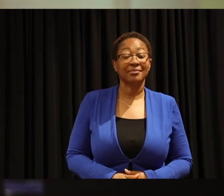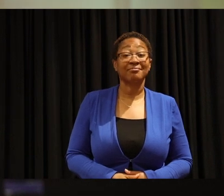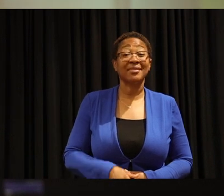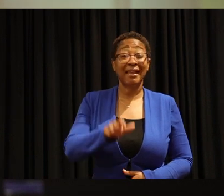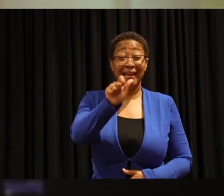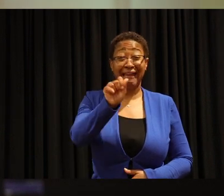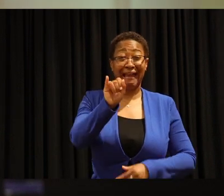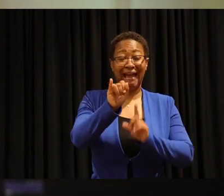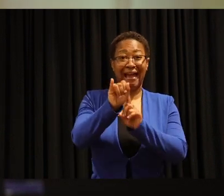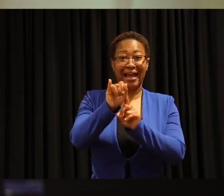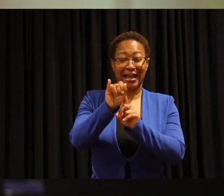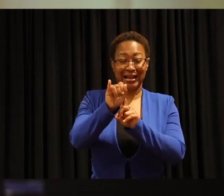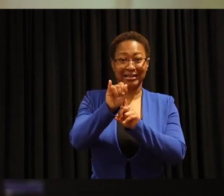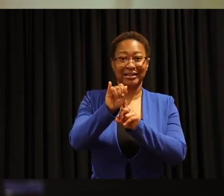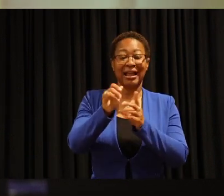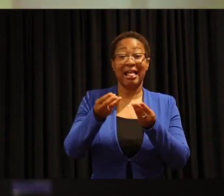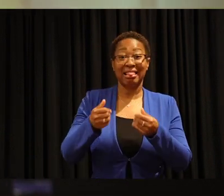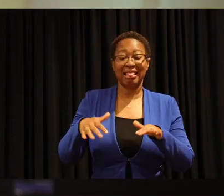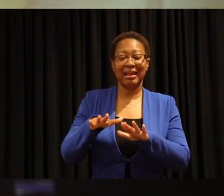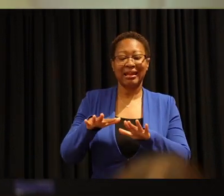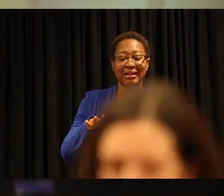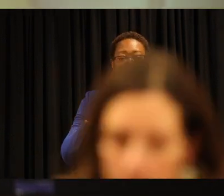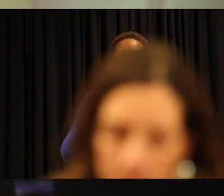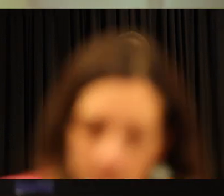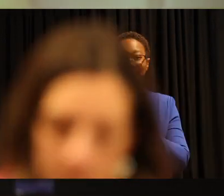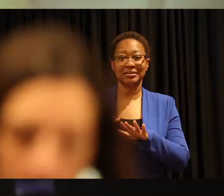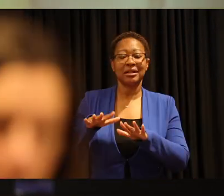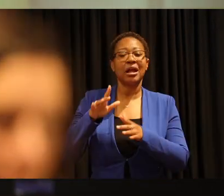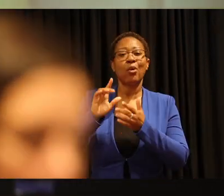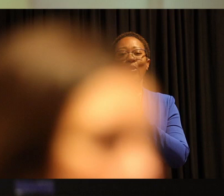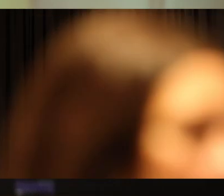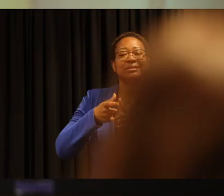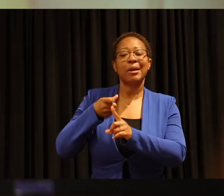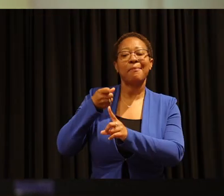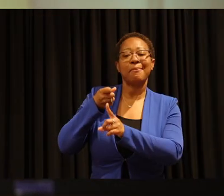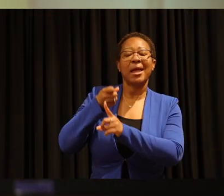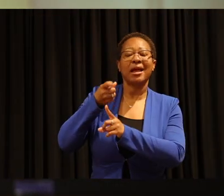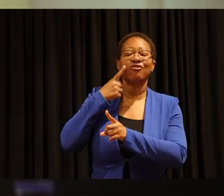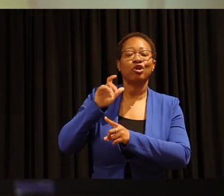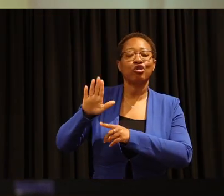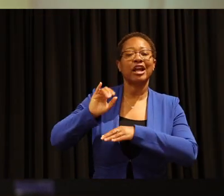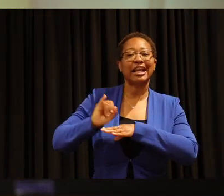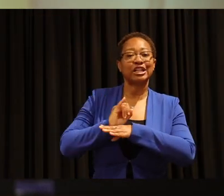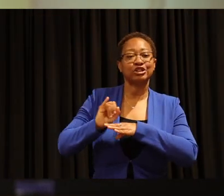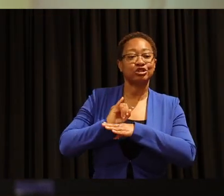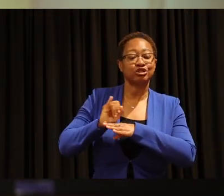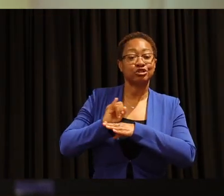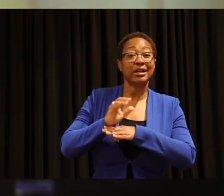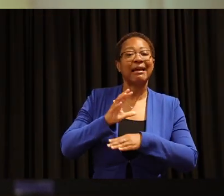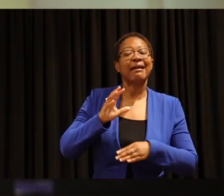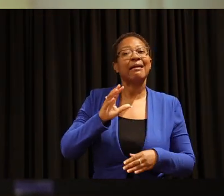AI land? I'm sorry. Is growing use in your industry and